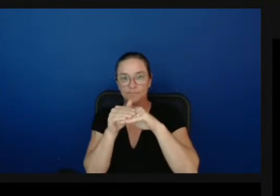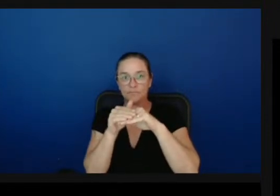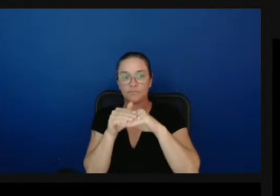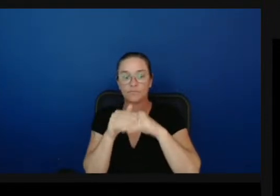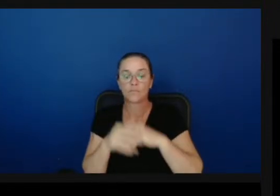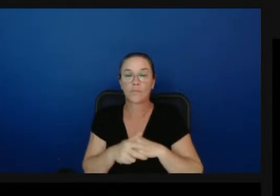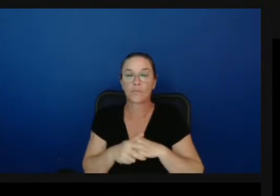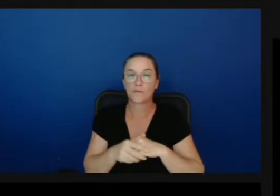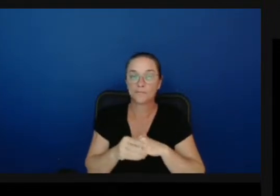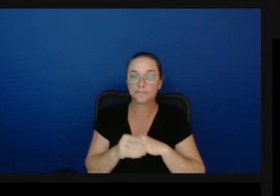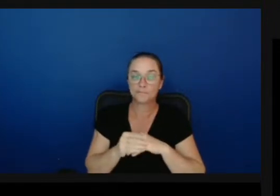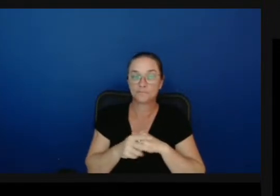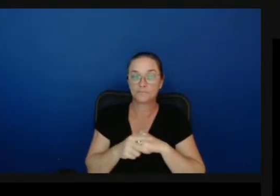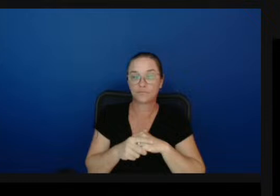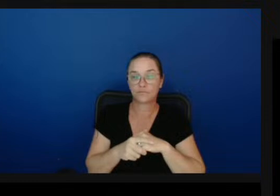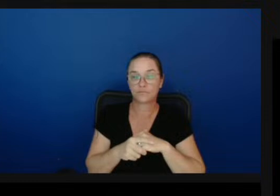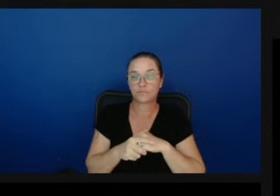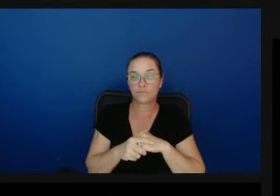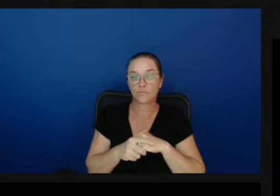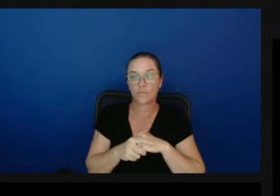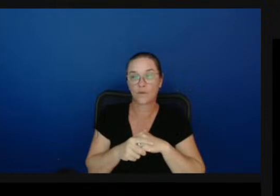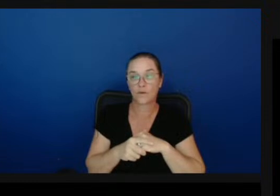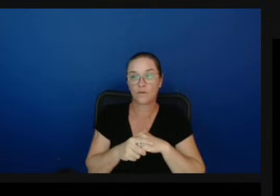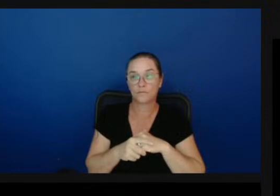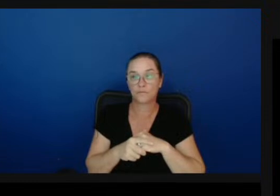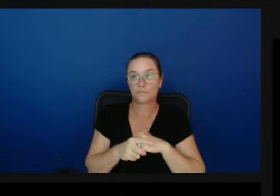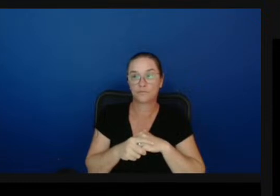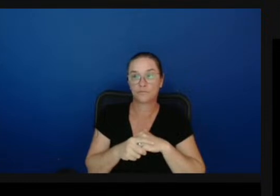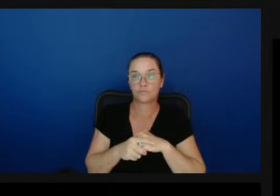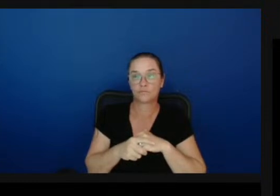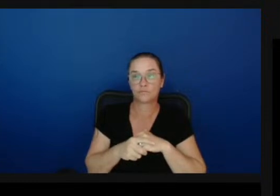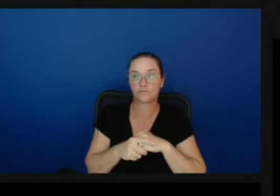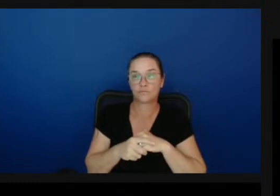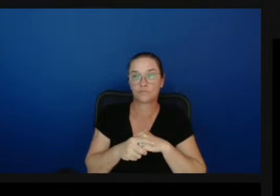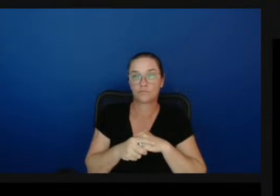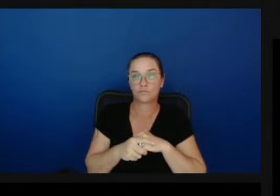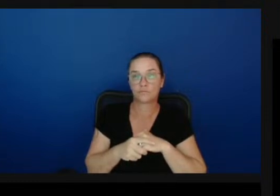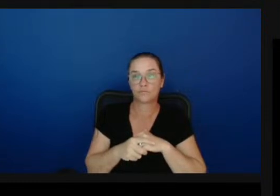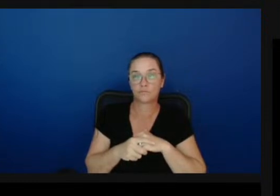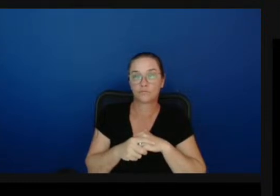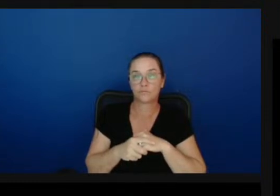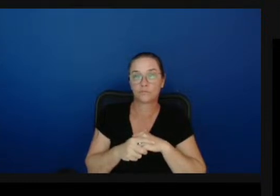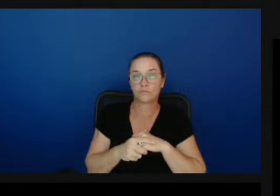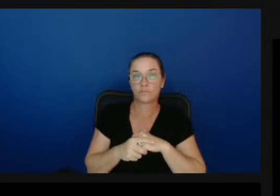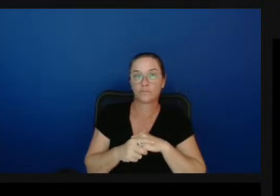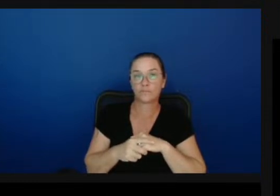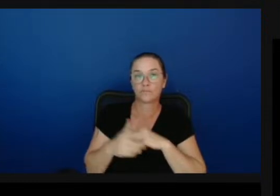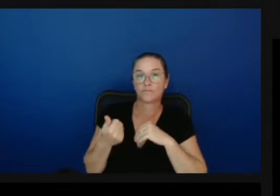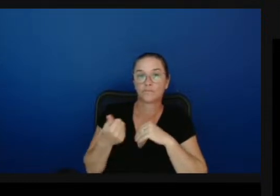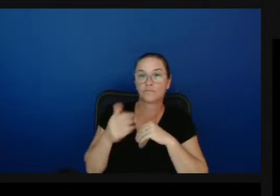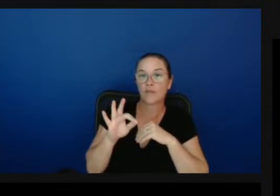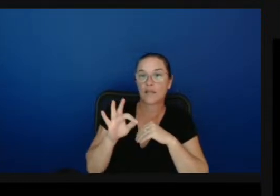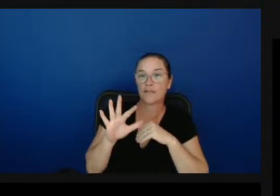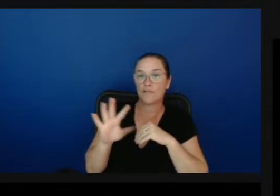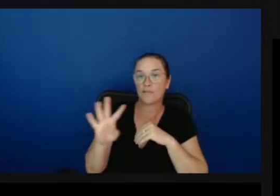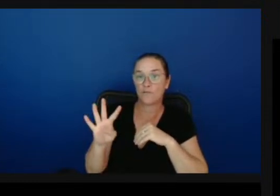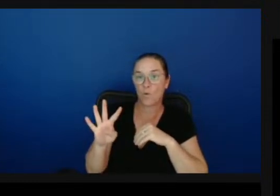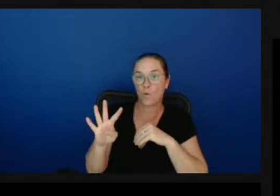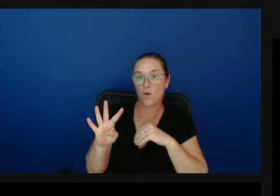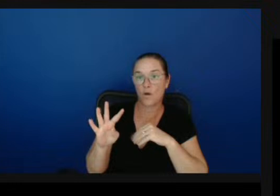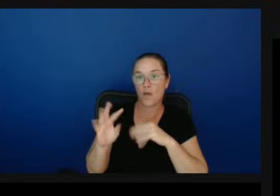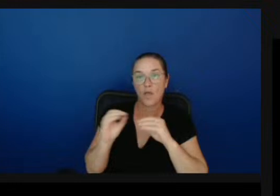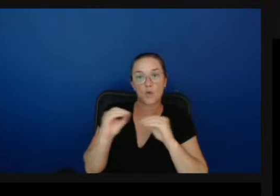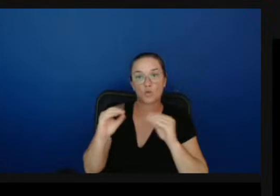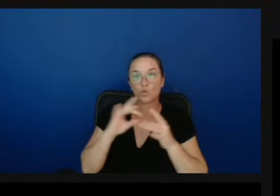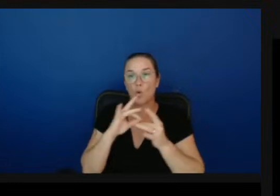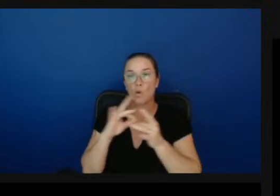Rift right through there. I'm going to advance it one more time here, 52 to 54. During this time, there is no connection